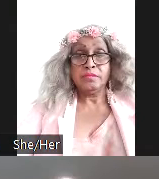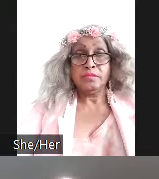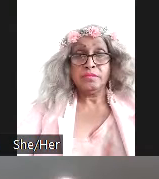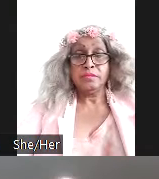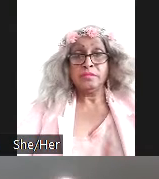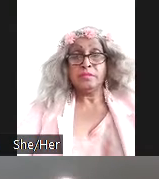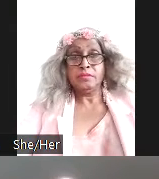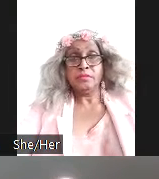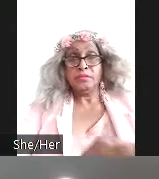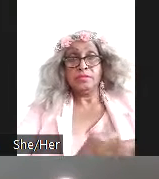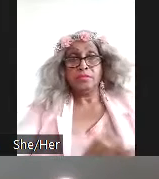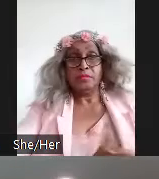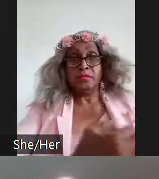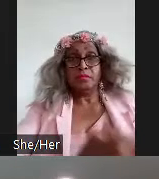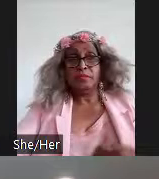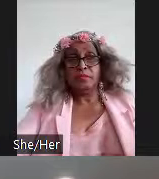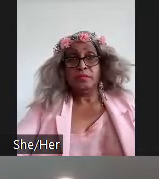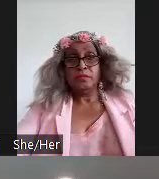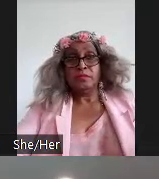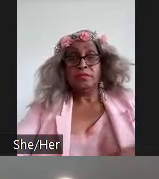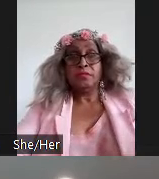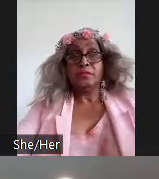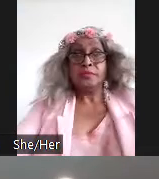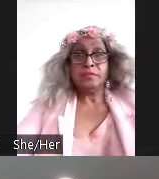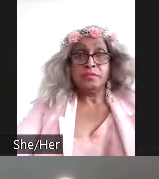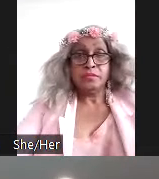and resources that you can access. And